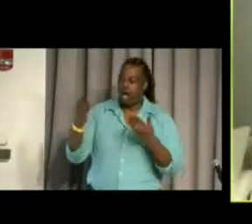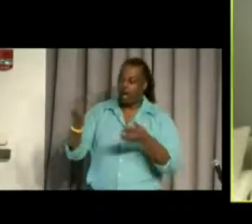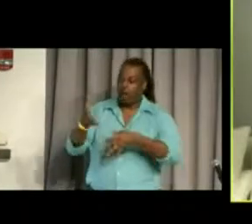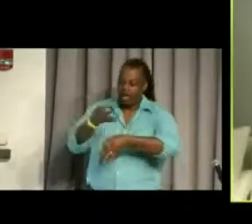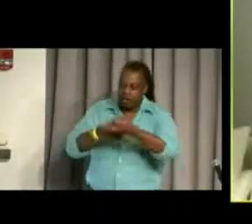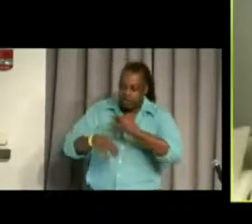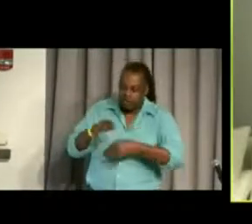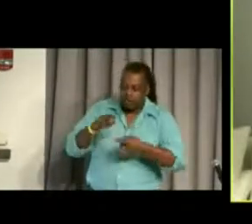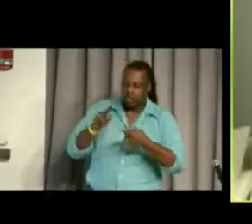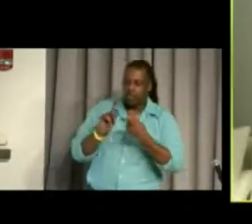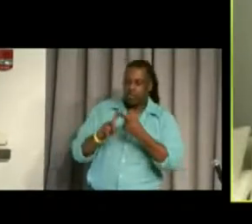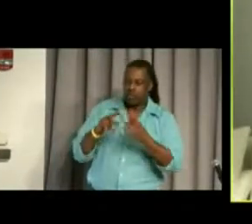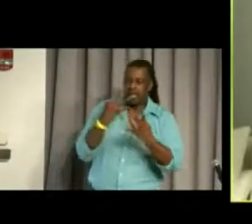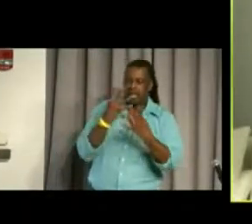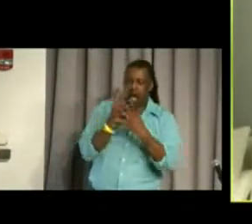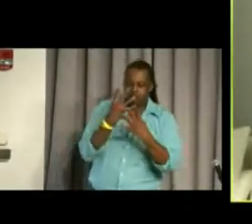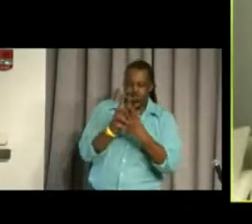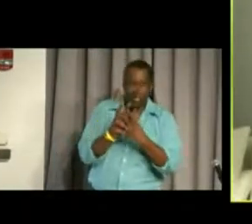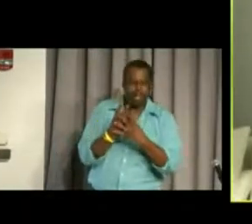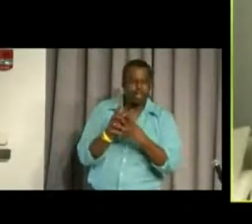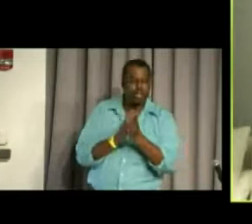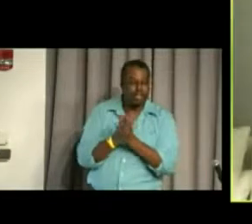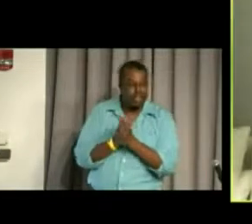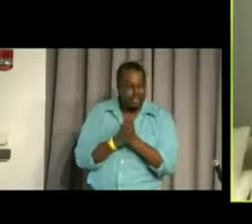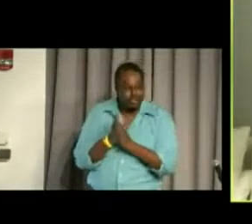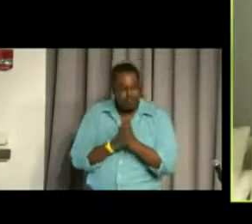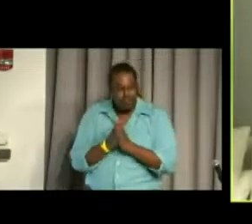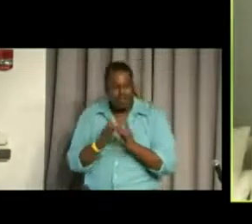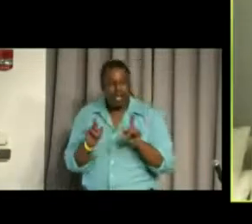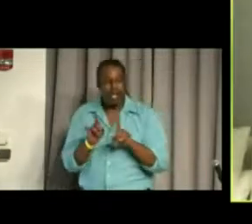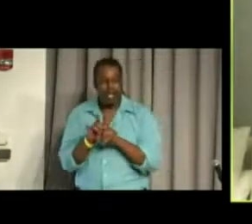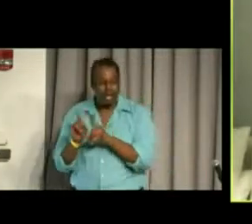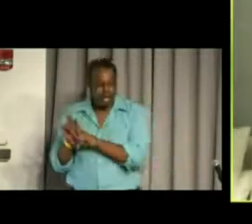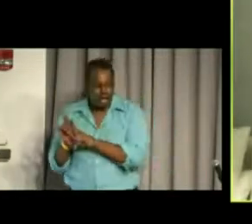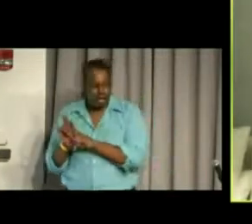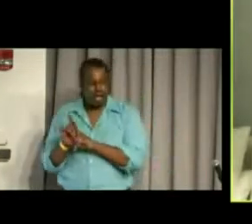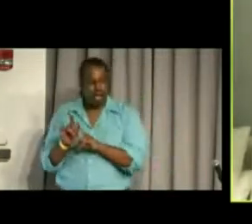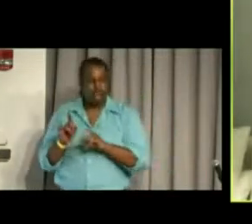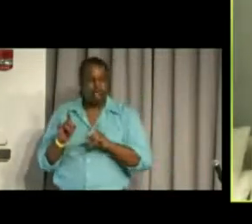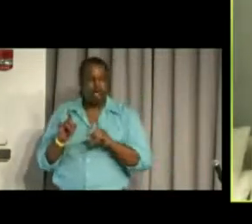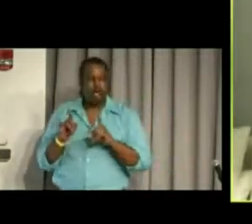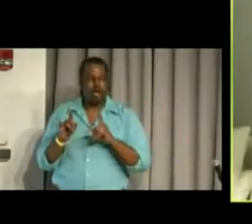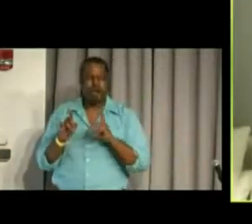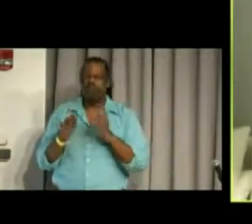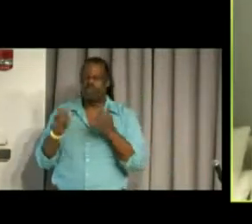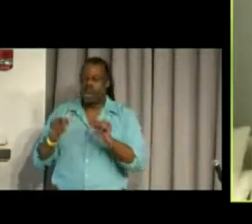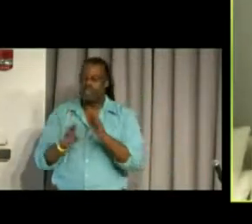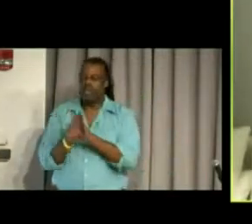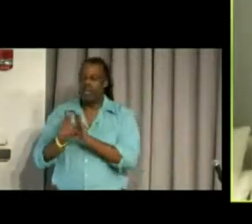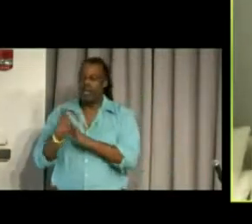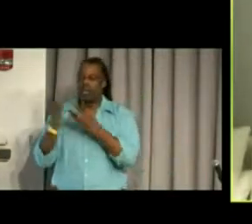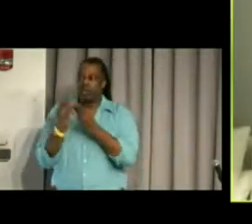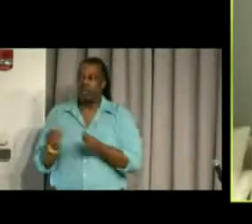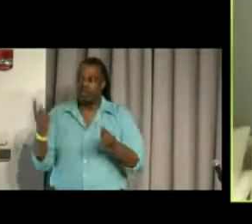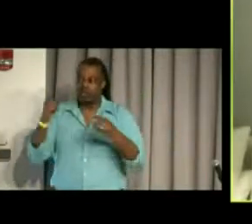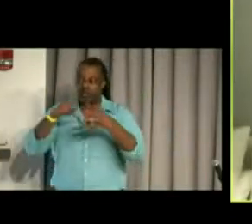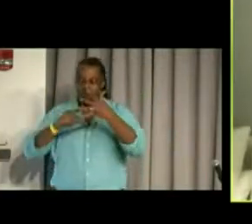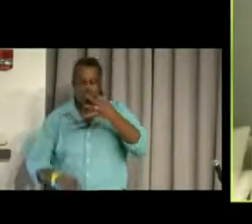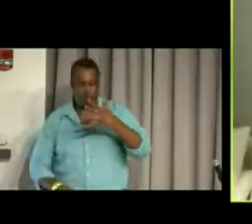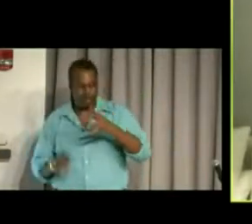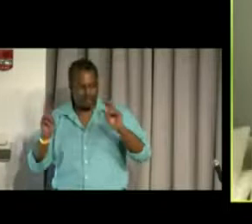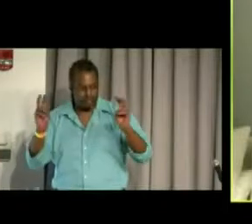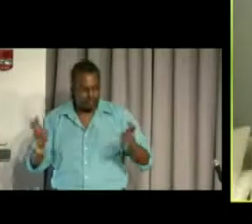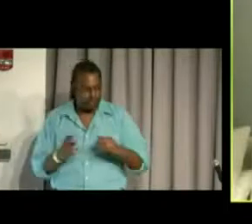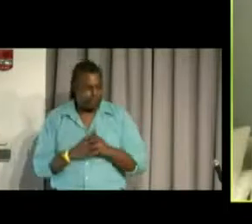incarceration initiatives, and an intentional grassroots process for cultivating ideas and developing solutions, we build community